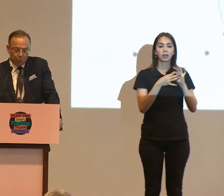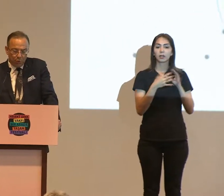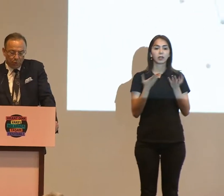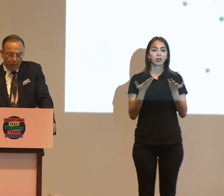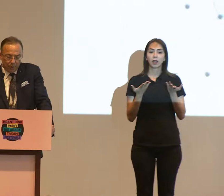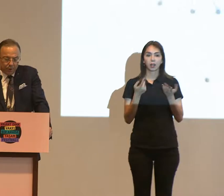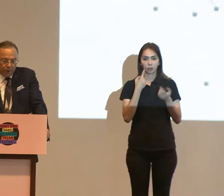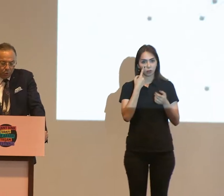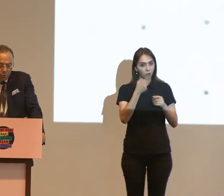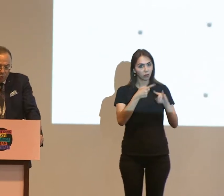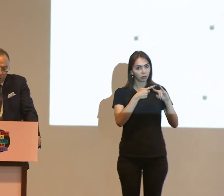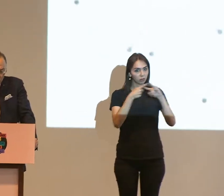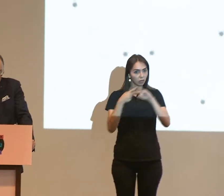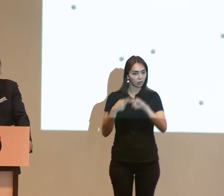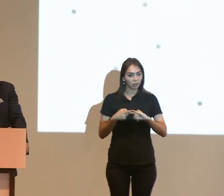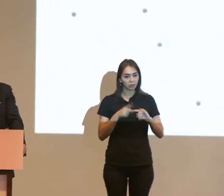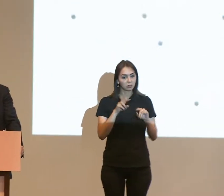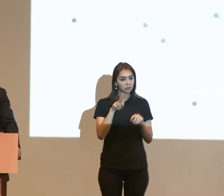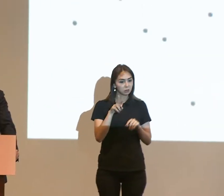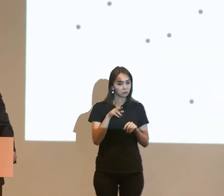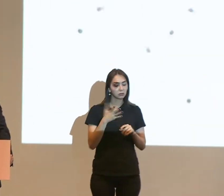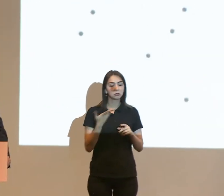relation to one another